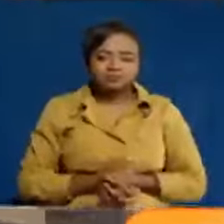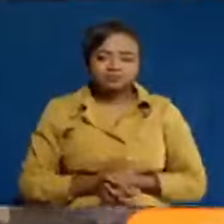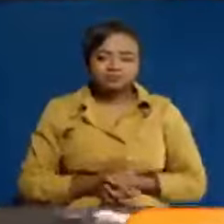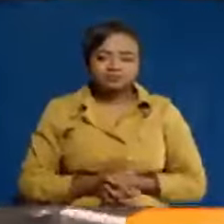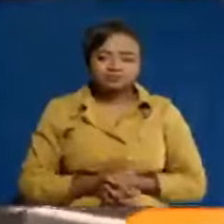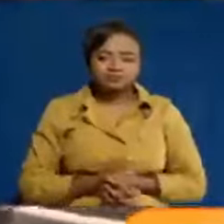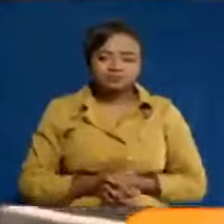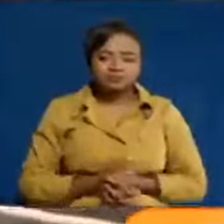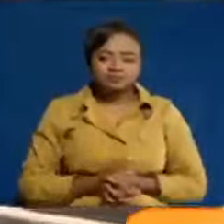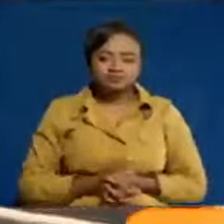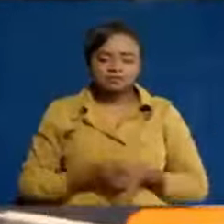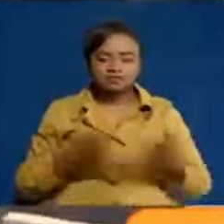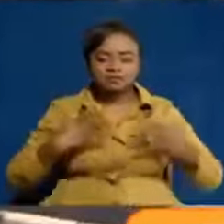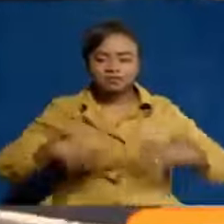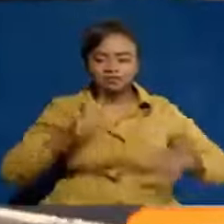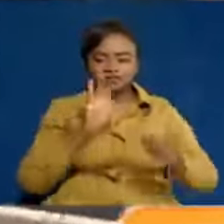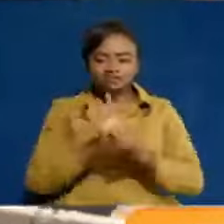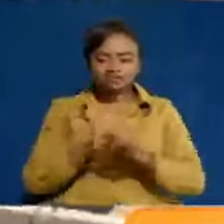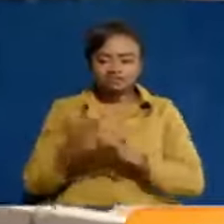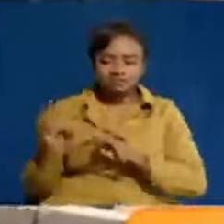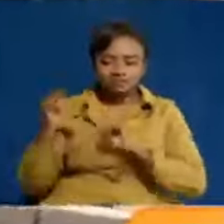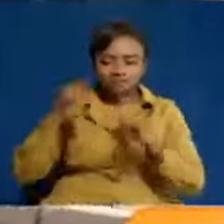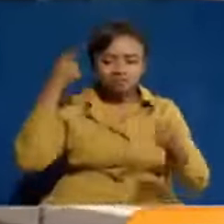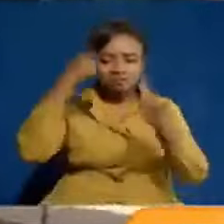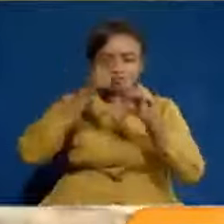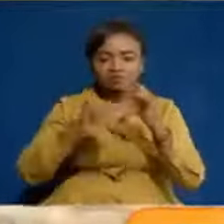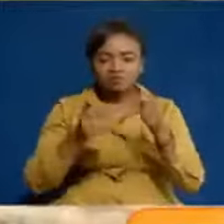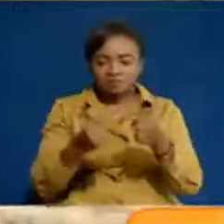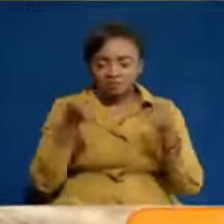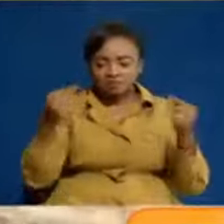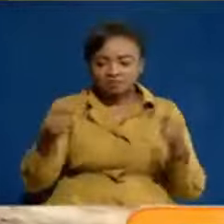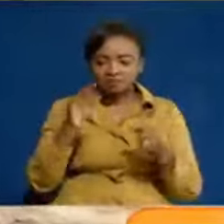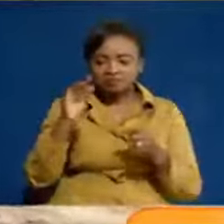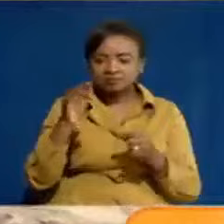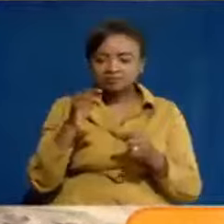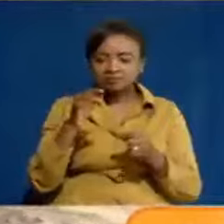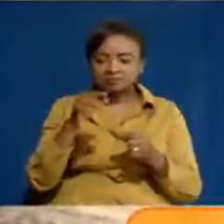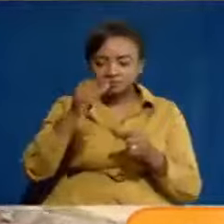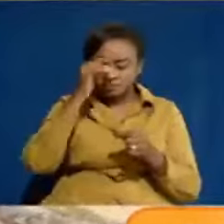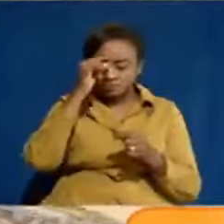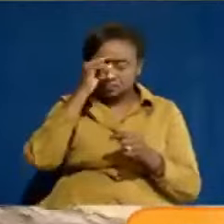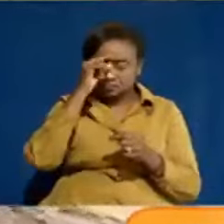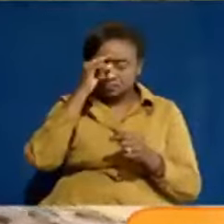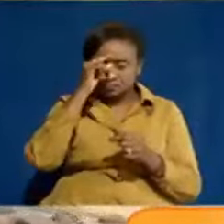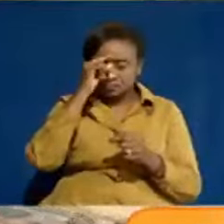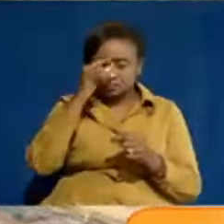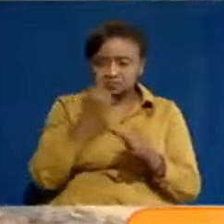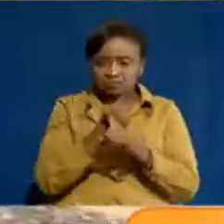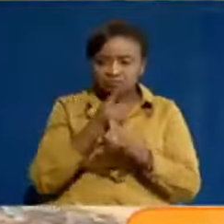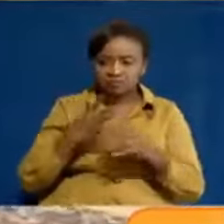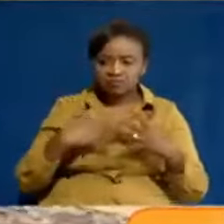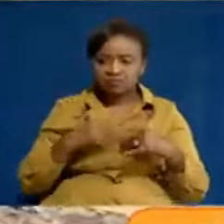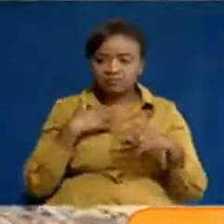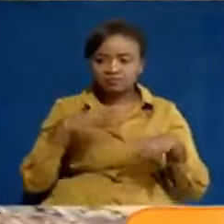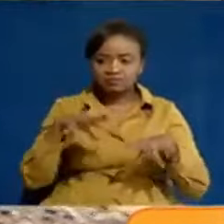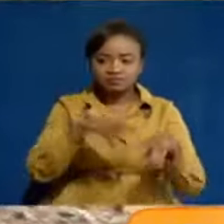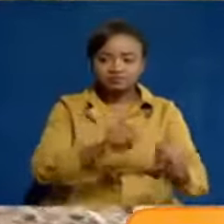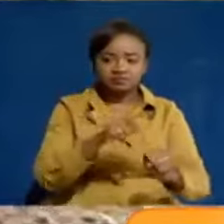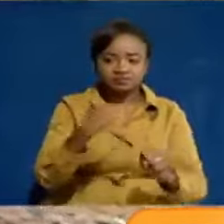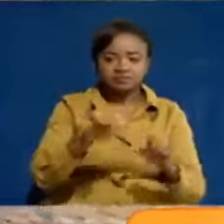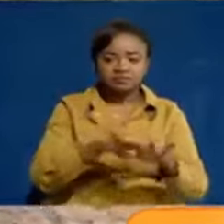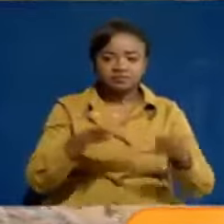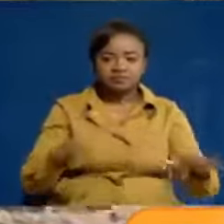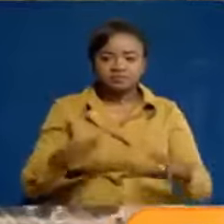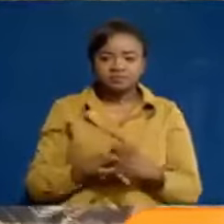Residents coming out in numbers to oppose what they claim is an attempt by private developers to grab a piece of land set aside